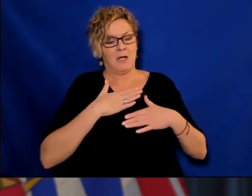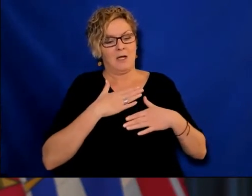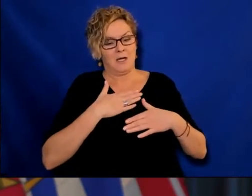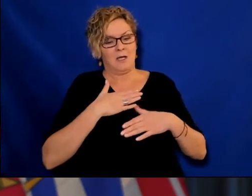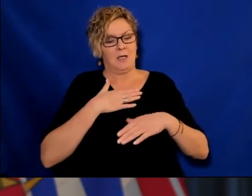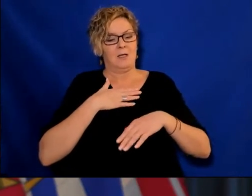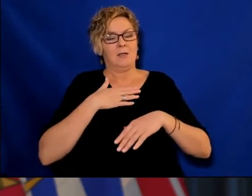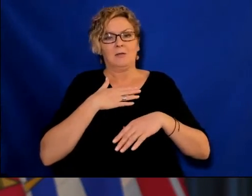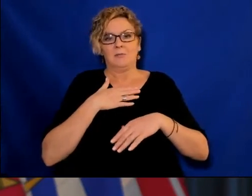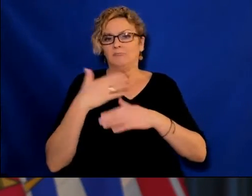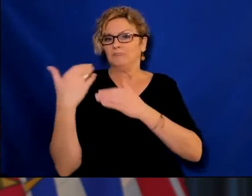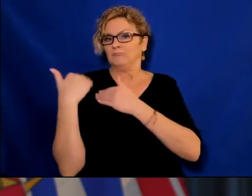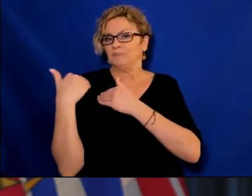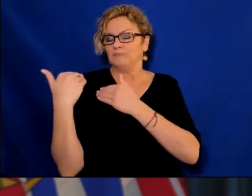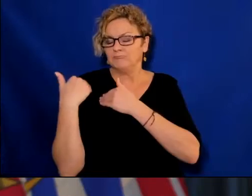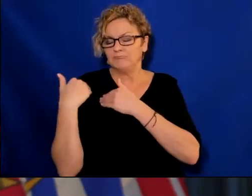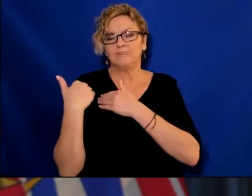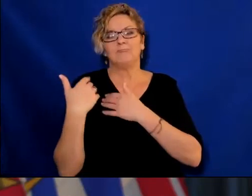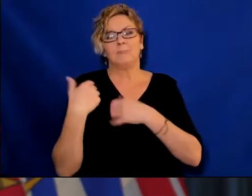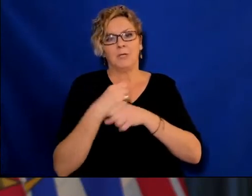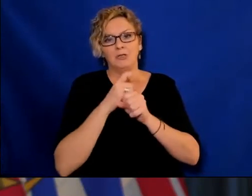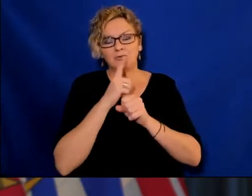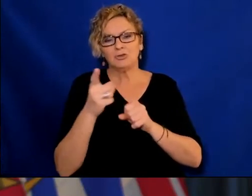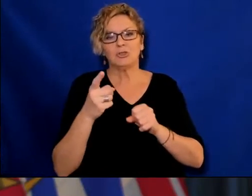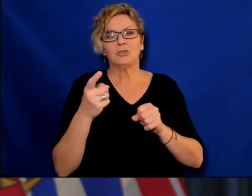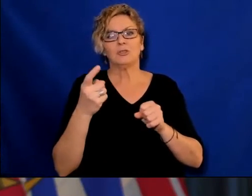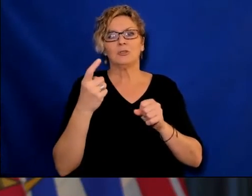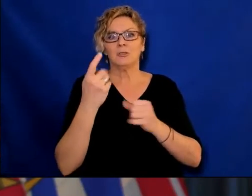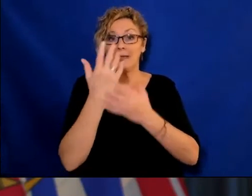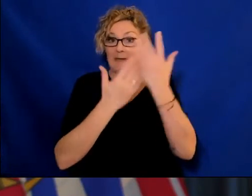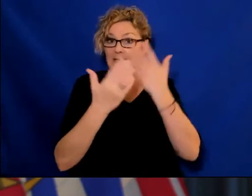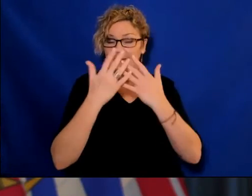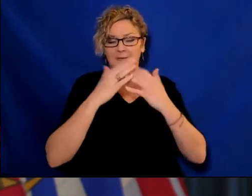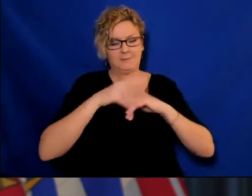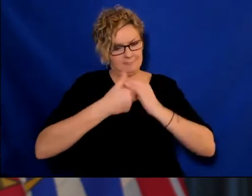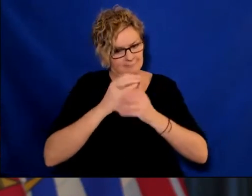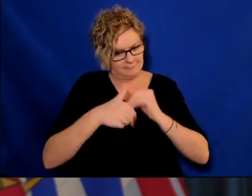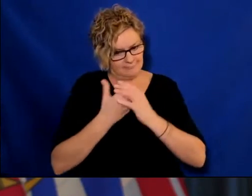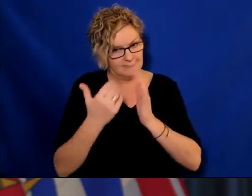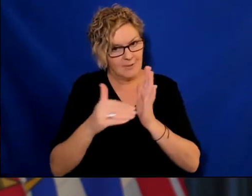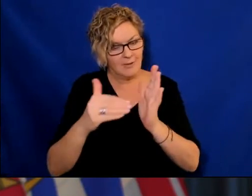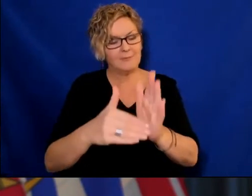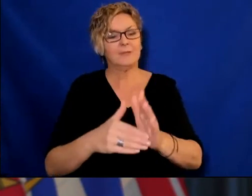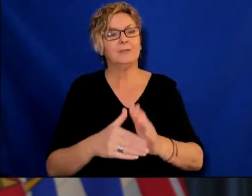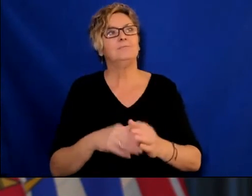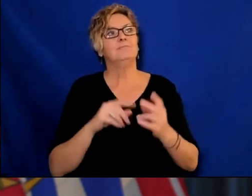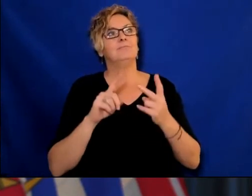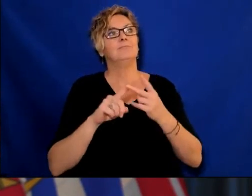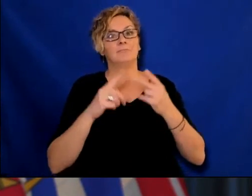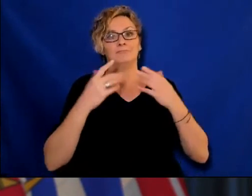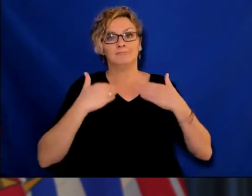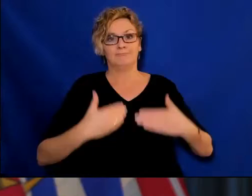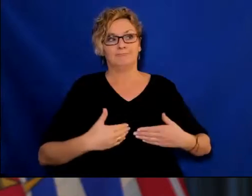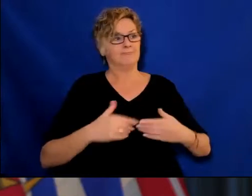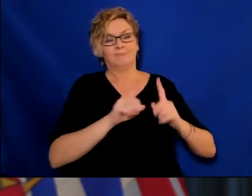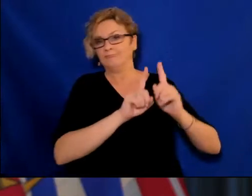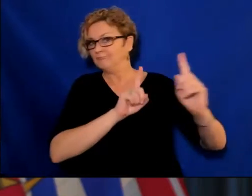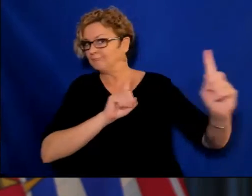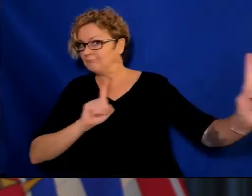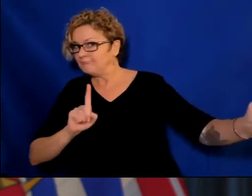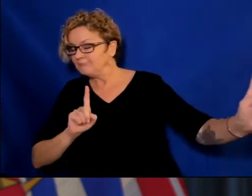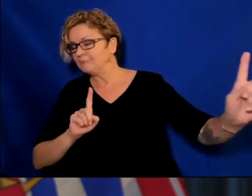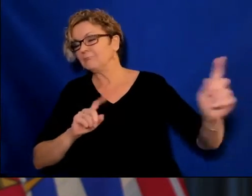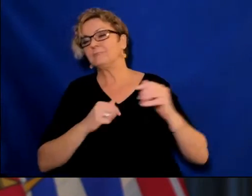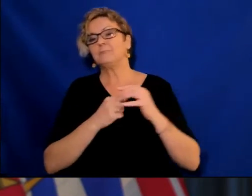we're keeping our safe distances, to make sure that we are not going into work or school or into public places when we're ill,